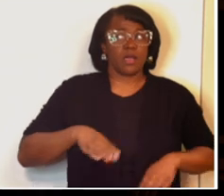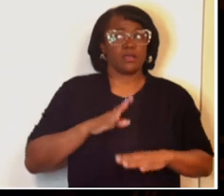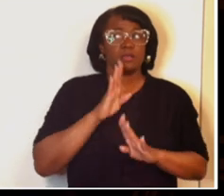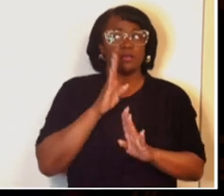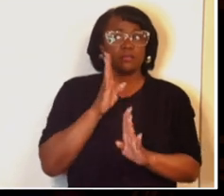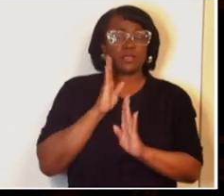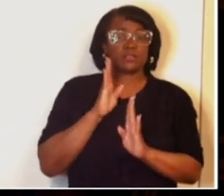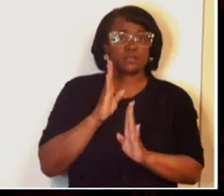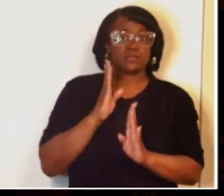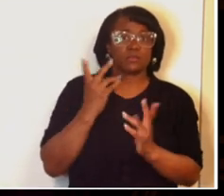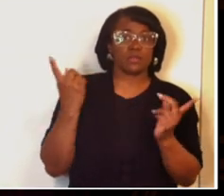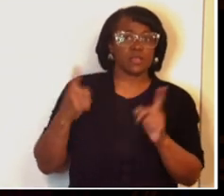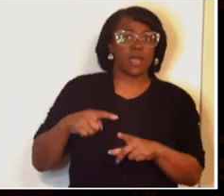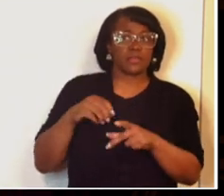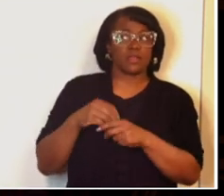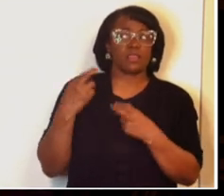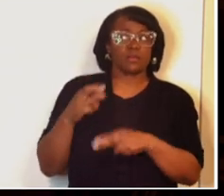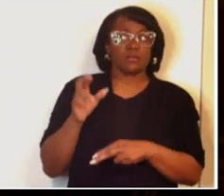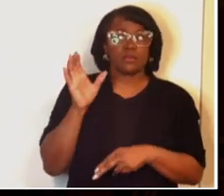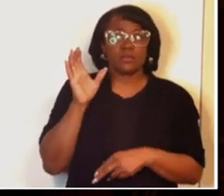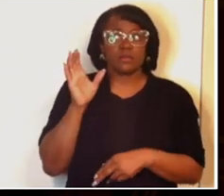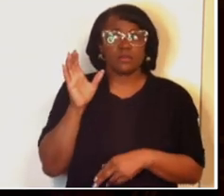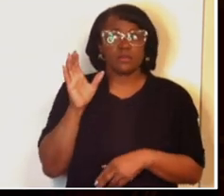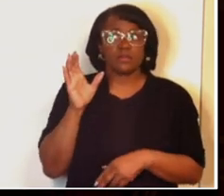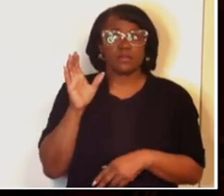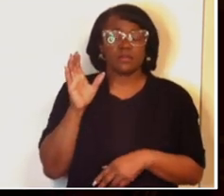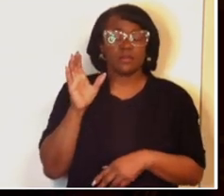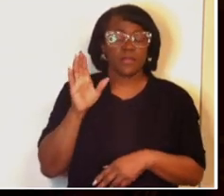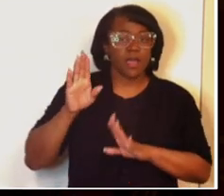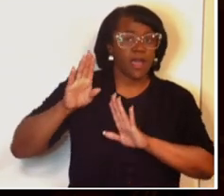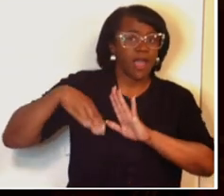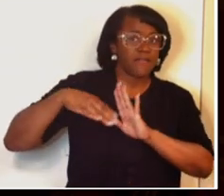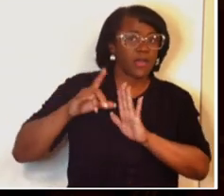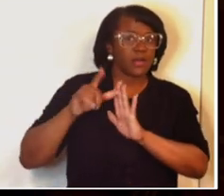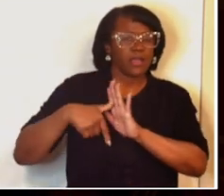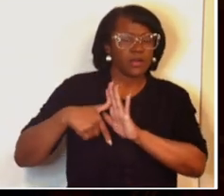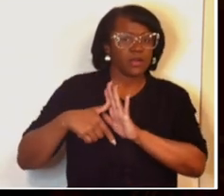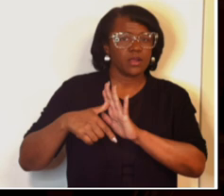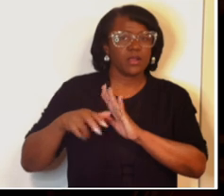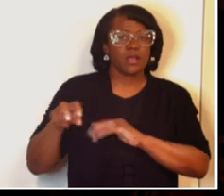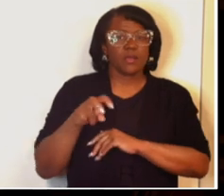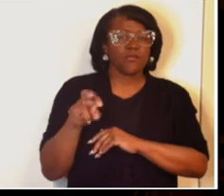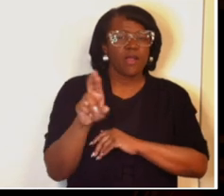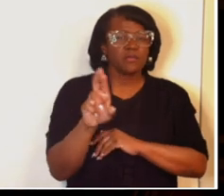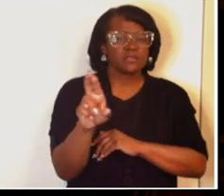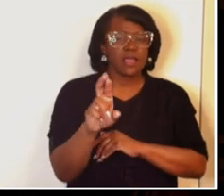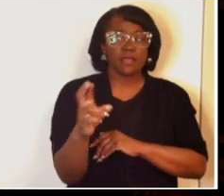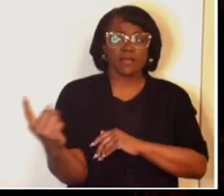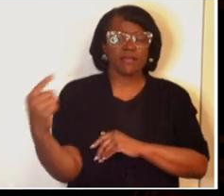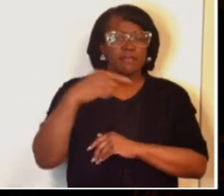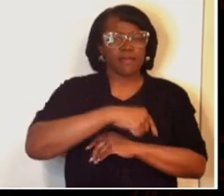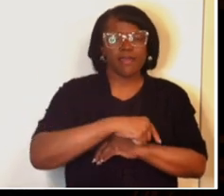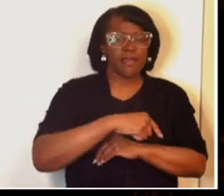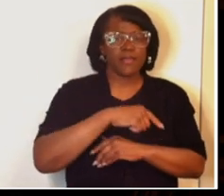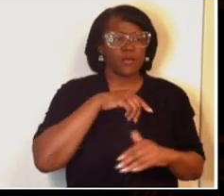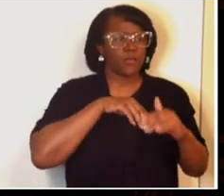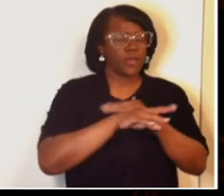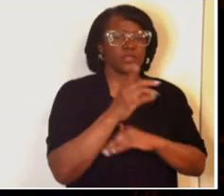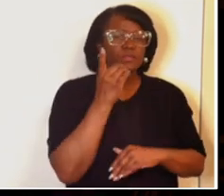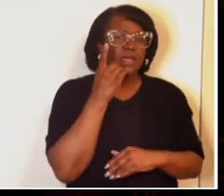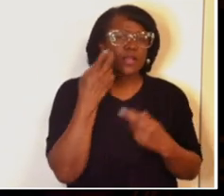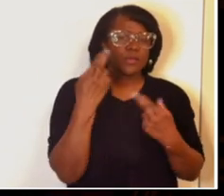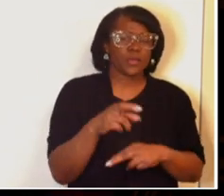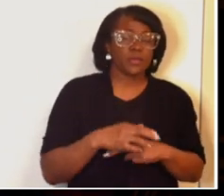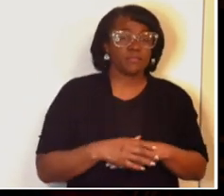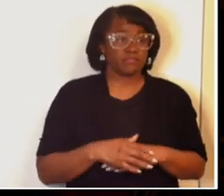was happening in that room. About a half hour later, Rattlesnake came out and entered the dining area. This is